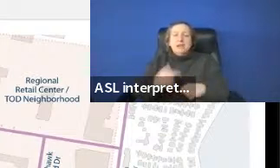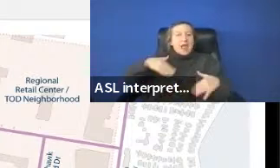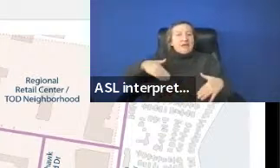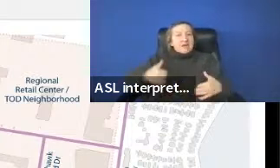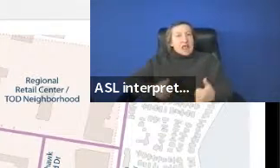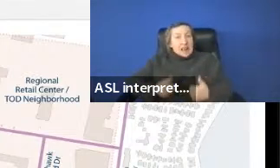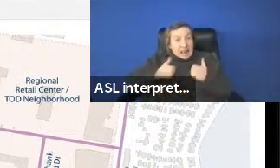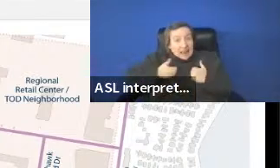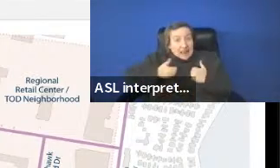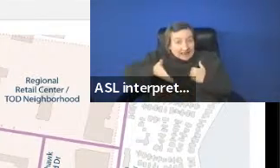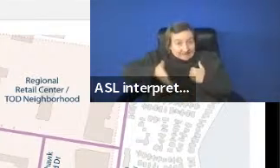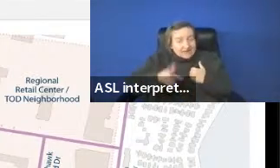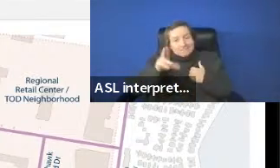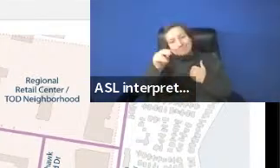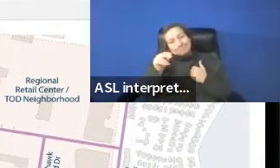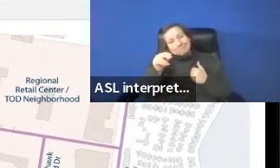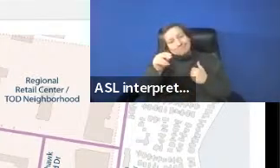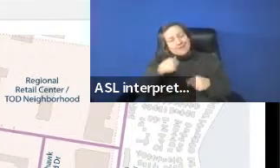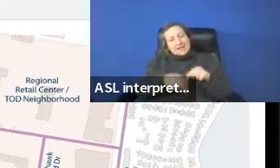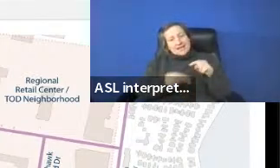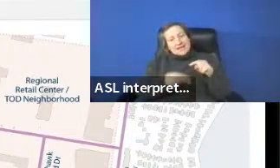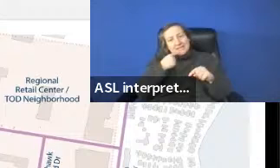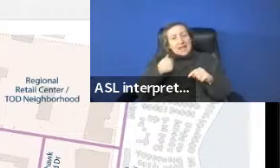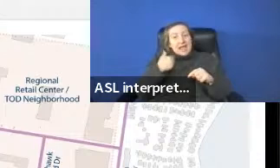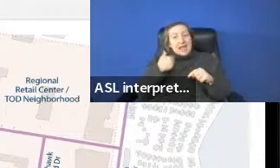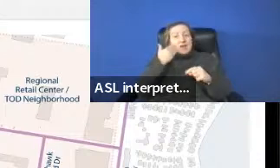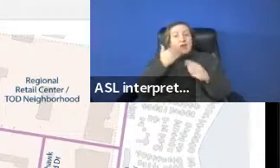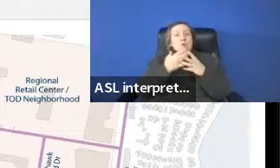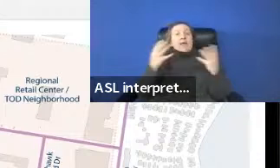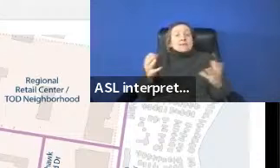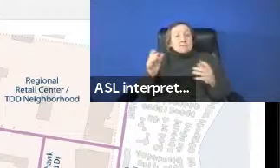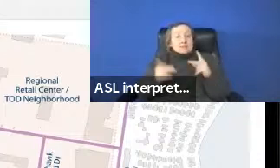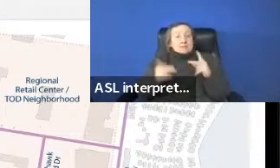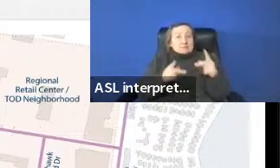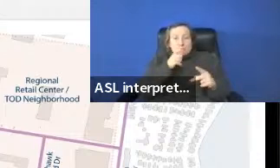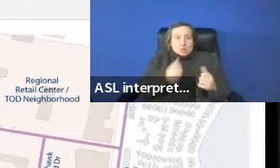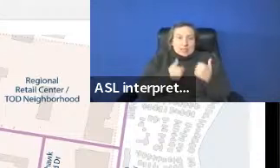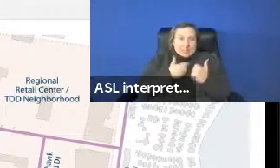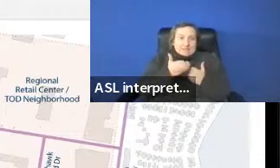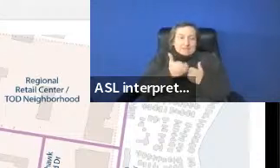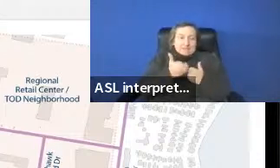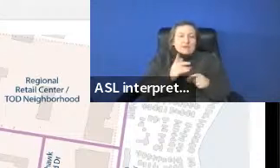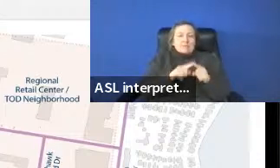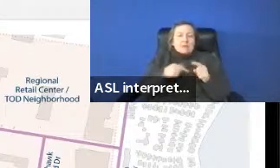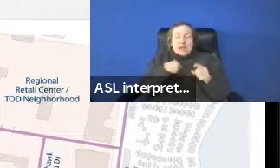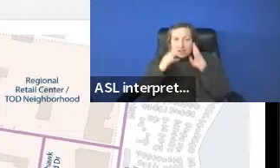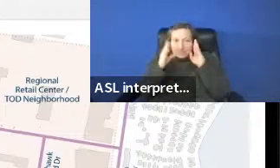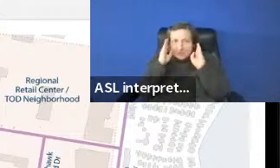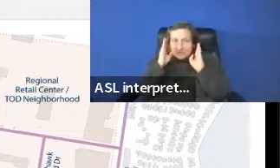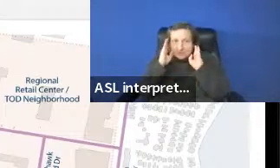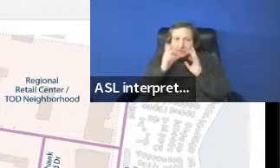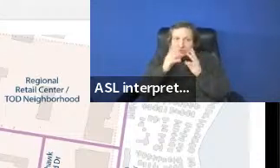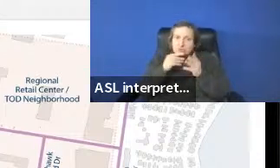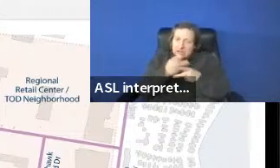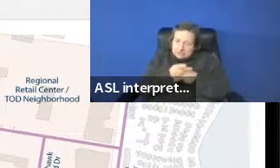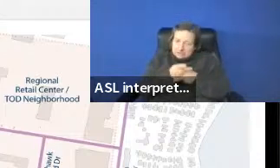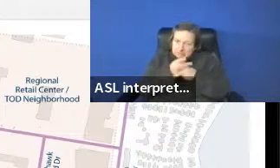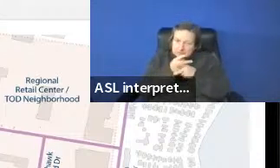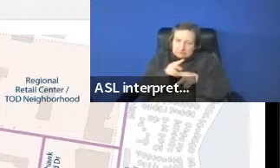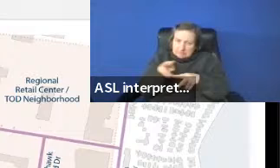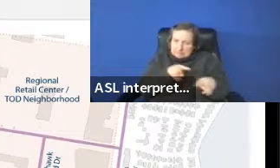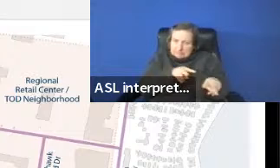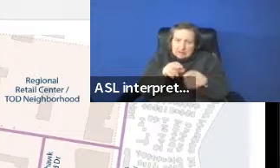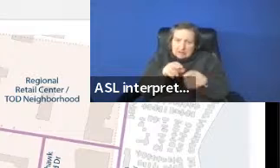so I can't say I know as much as people that live there on that, but I do pay attention pretty closely to how